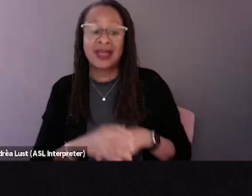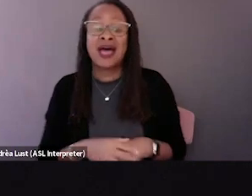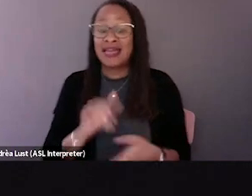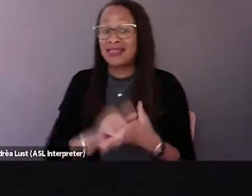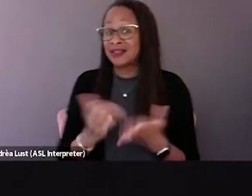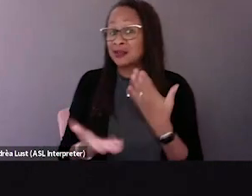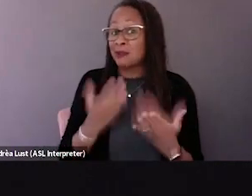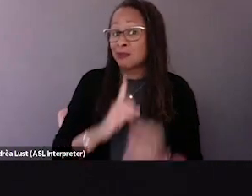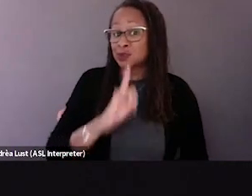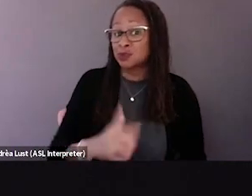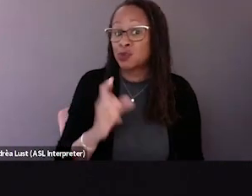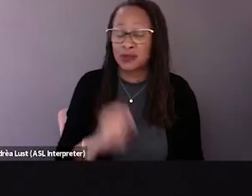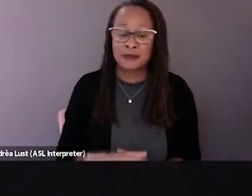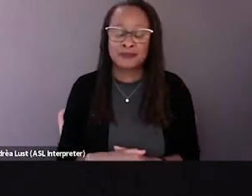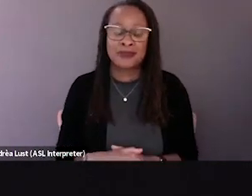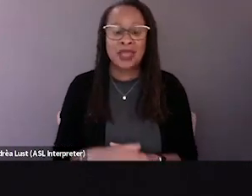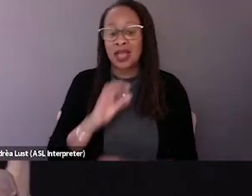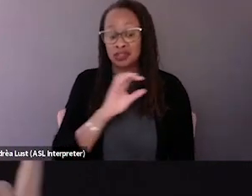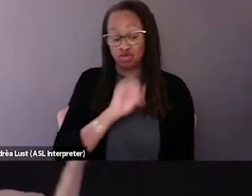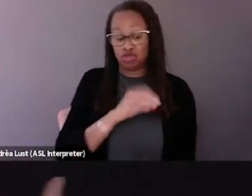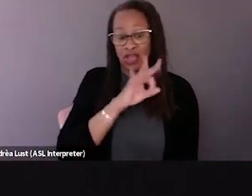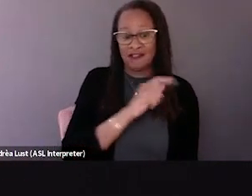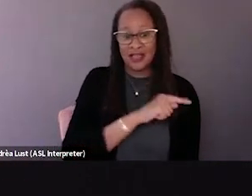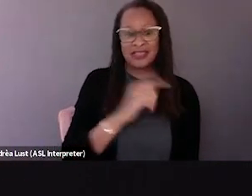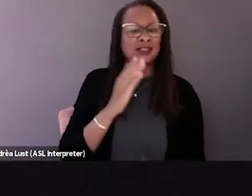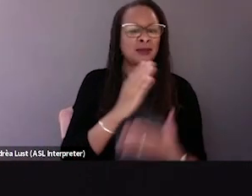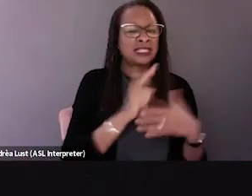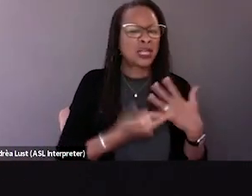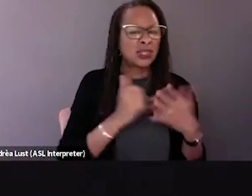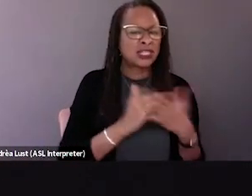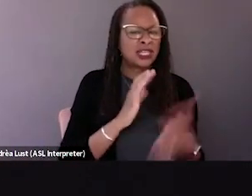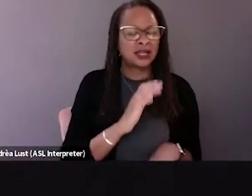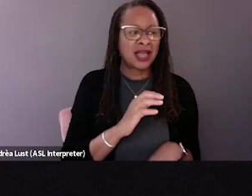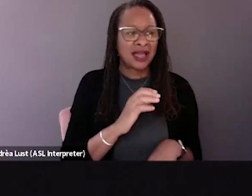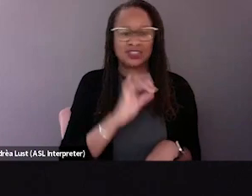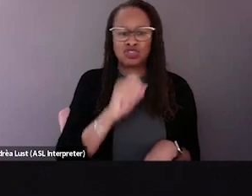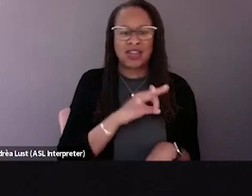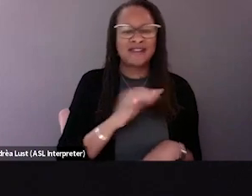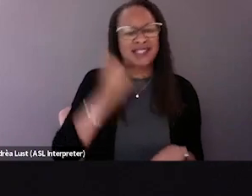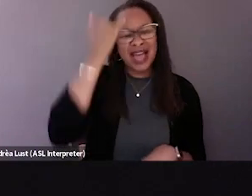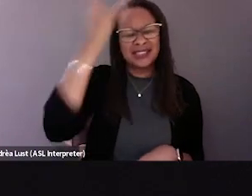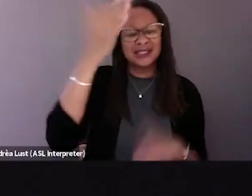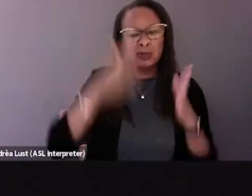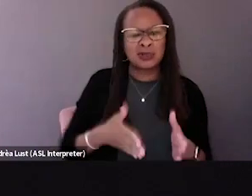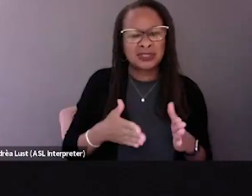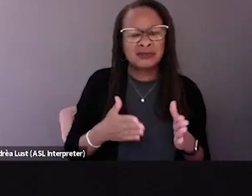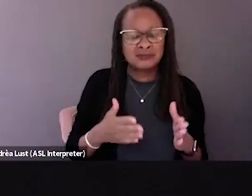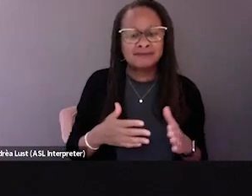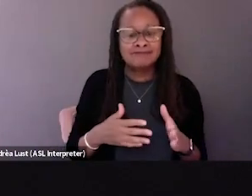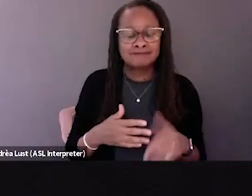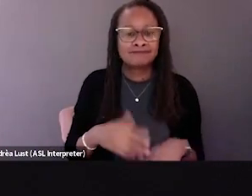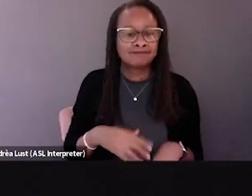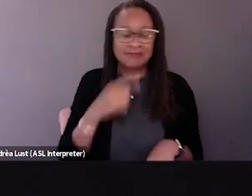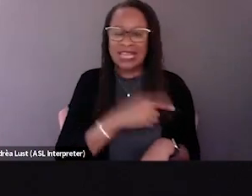the truth of the matter. Jeff, there's a sequence in the film of Jeff just being the idea guy, and